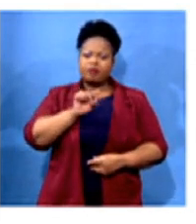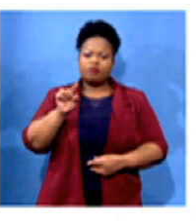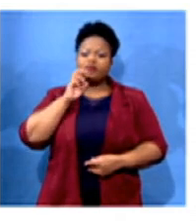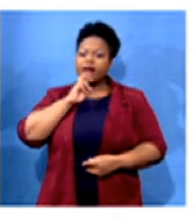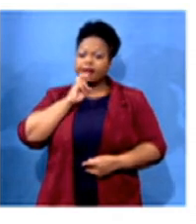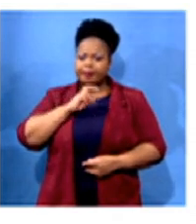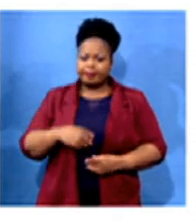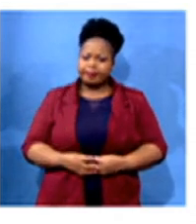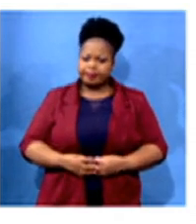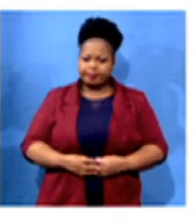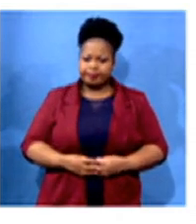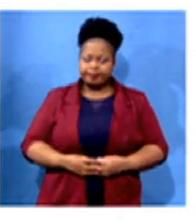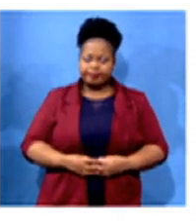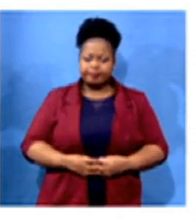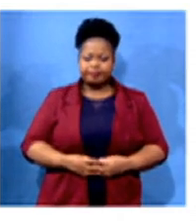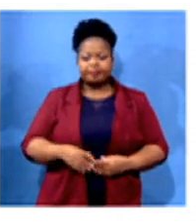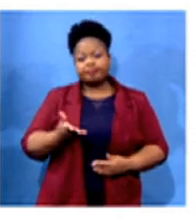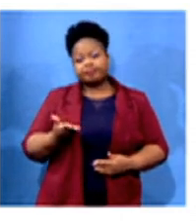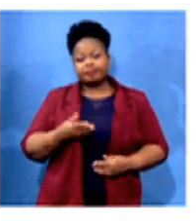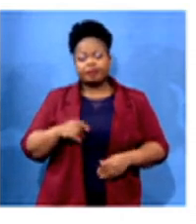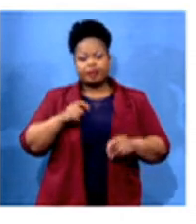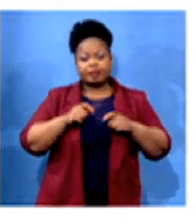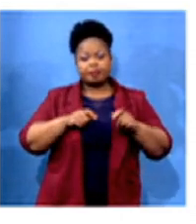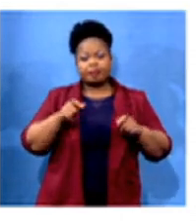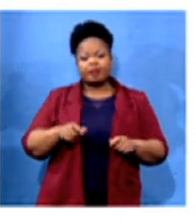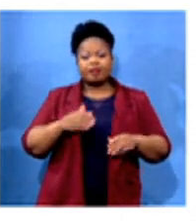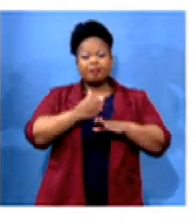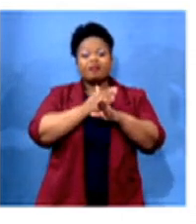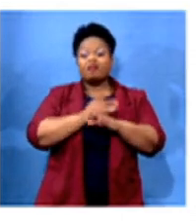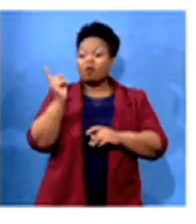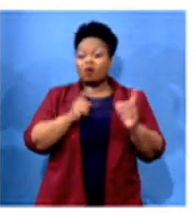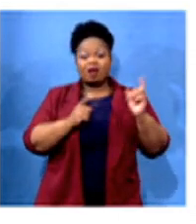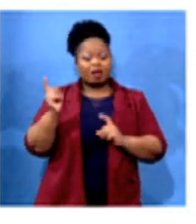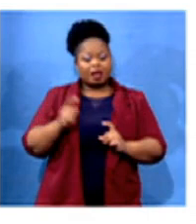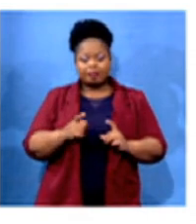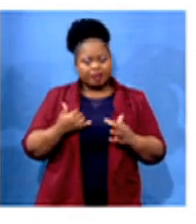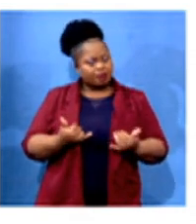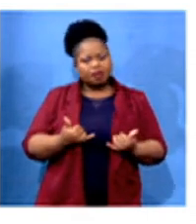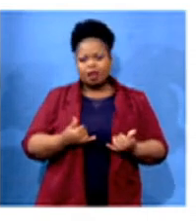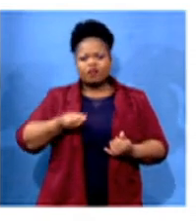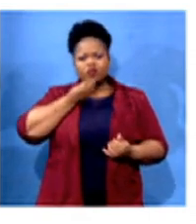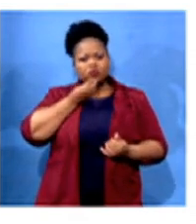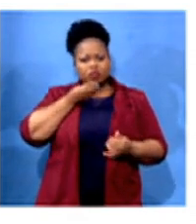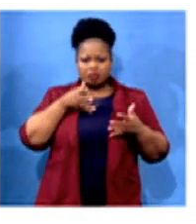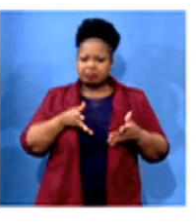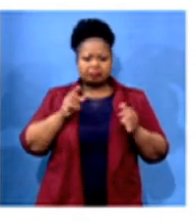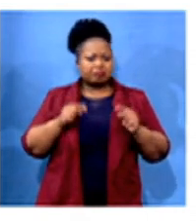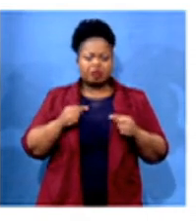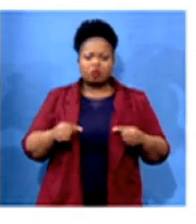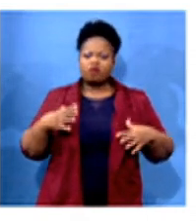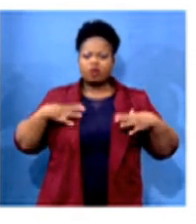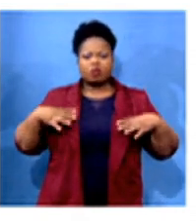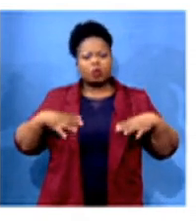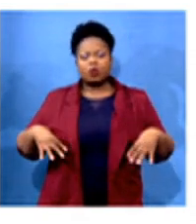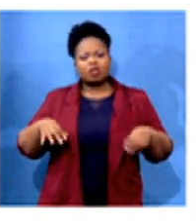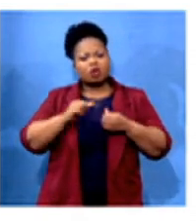Friday. So the people that used to come here cannot come here for a meal anymore or to be clothed or to be